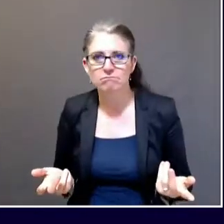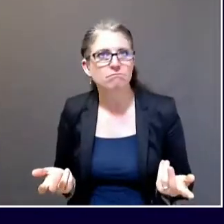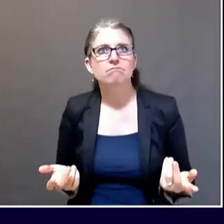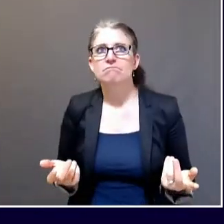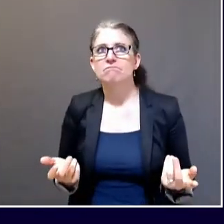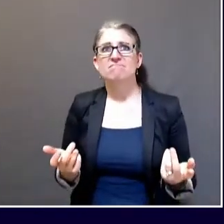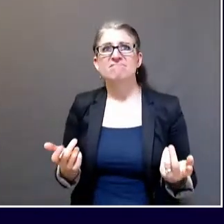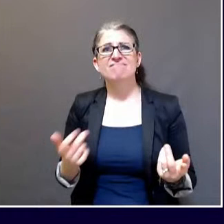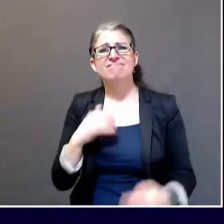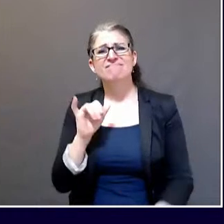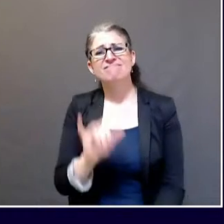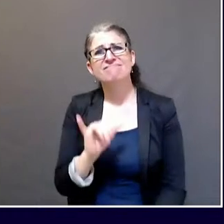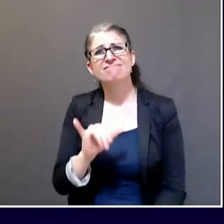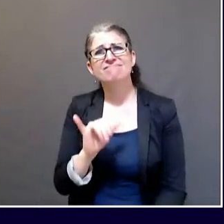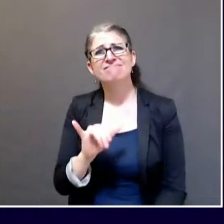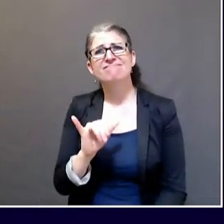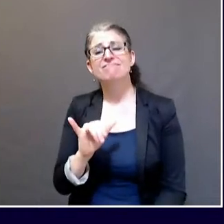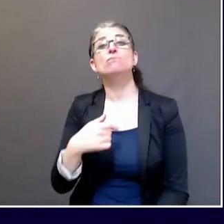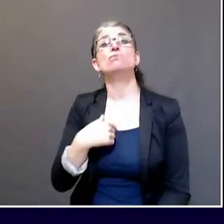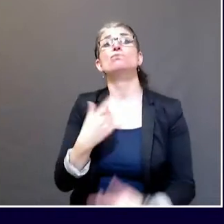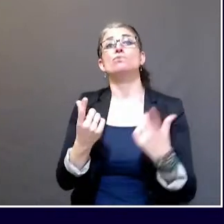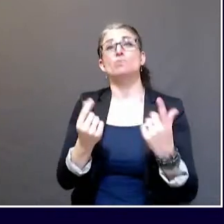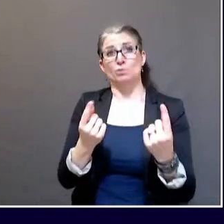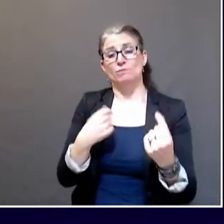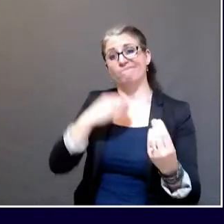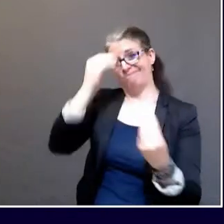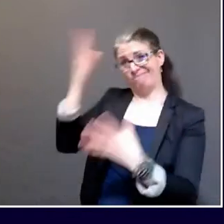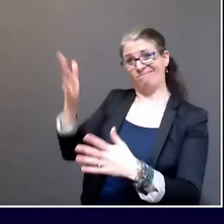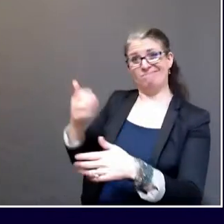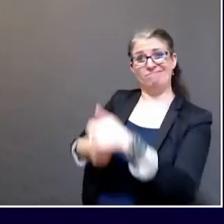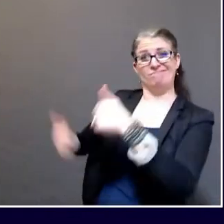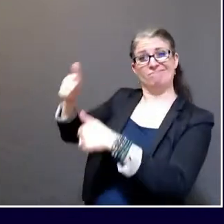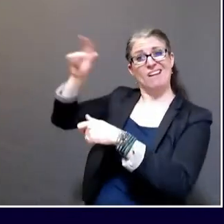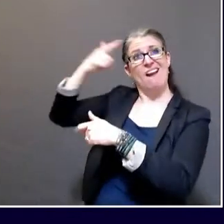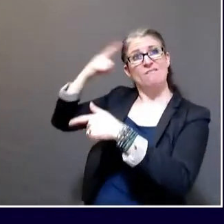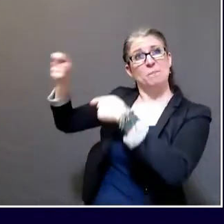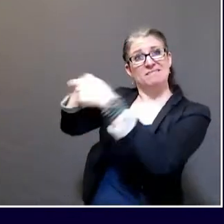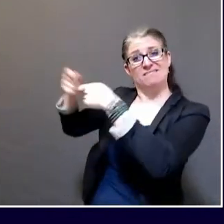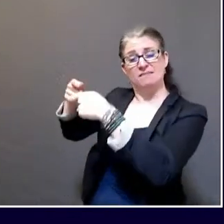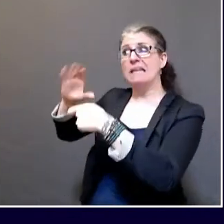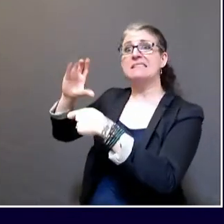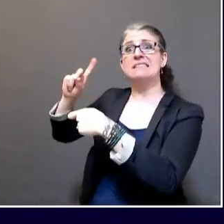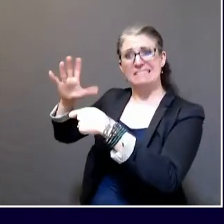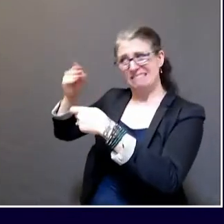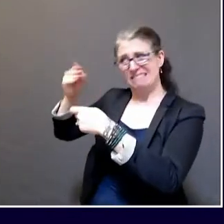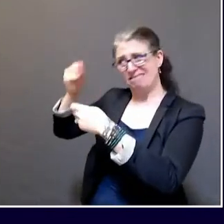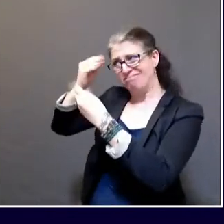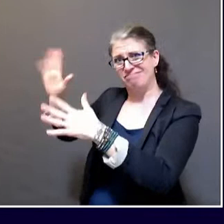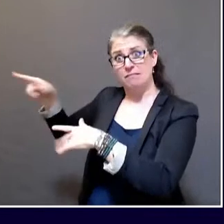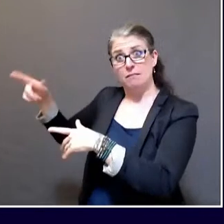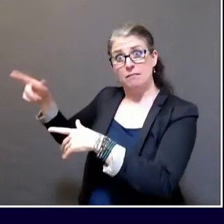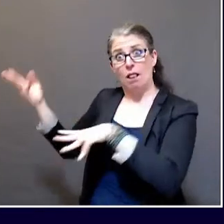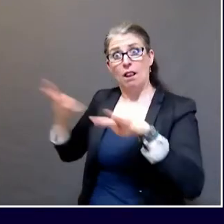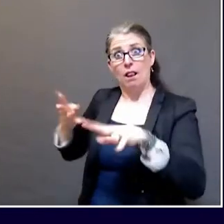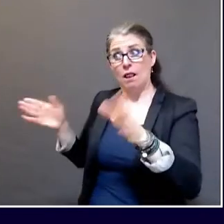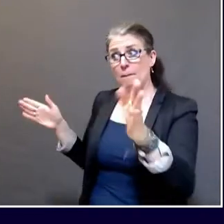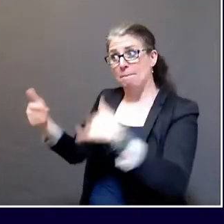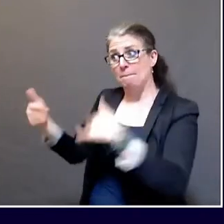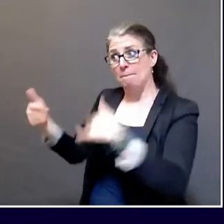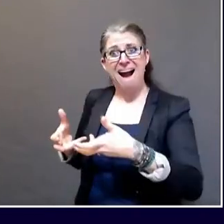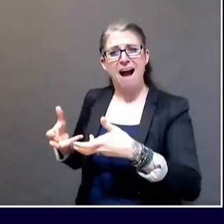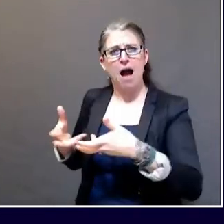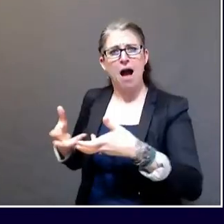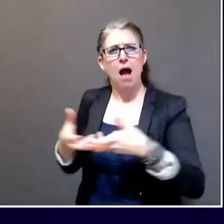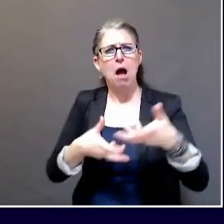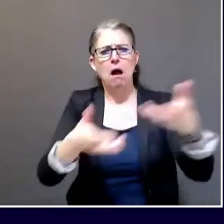Operation Warp Speed and the US CDC that this number of samples had exceeded their temperature thresholds. As a